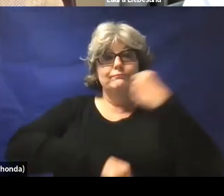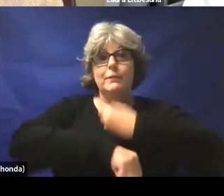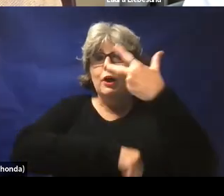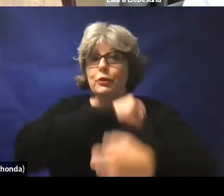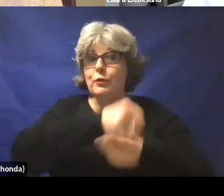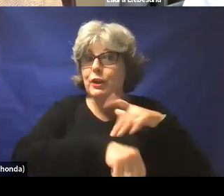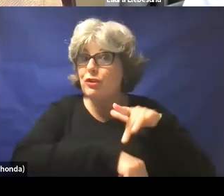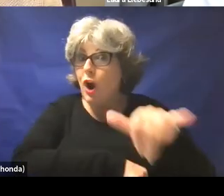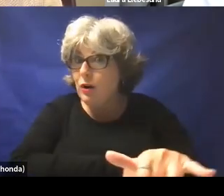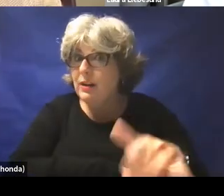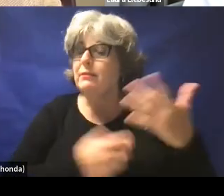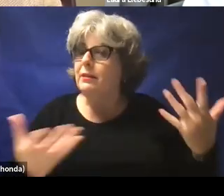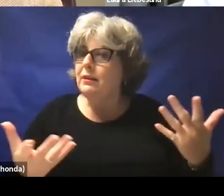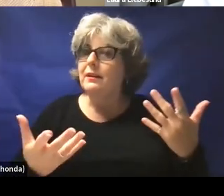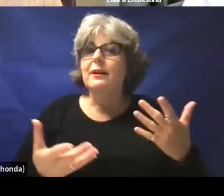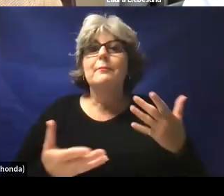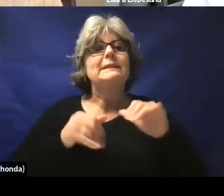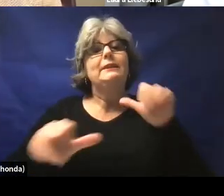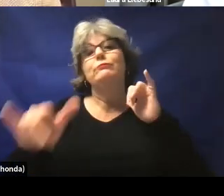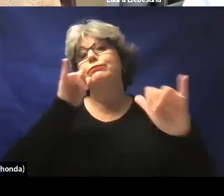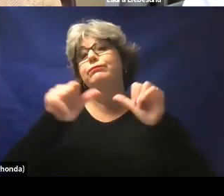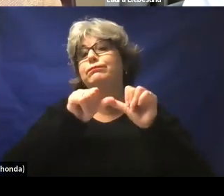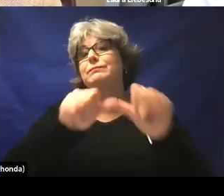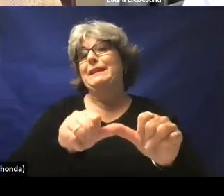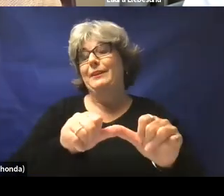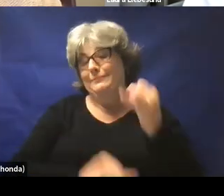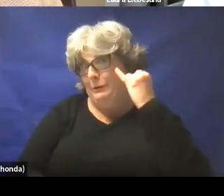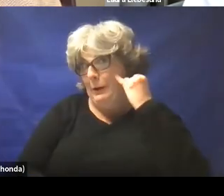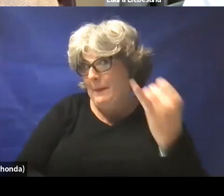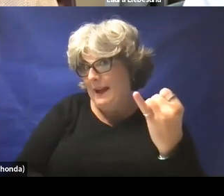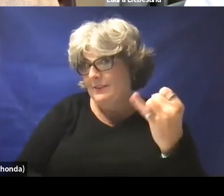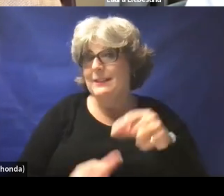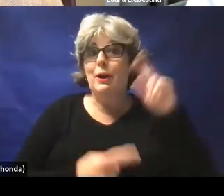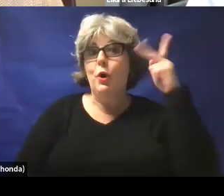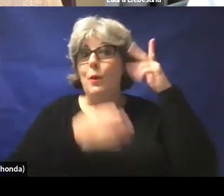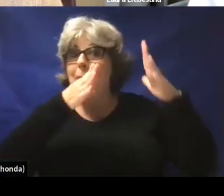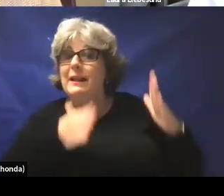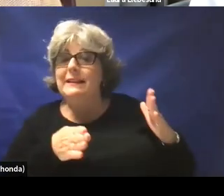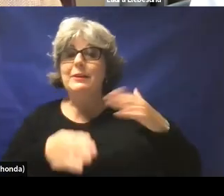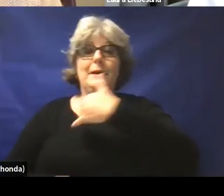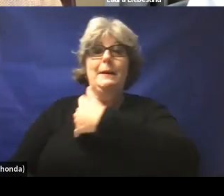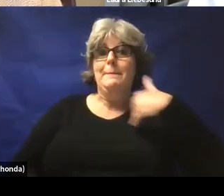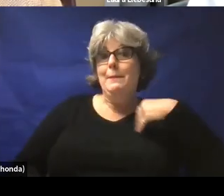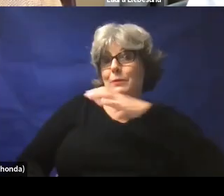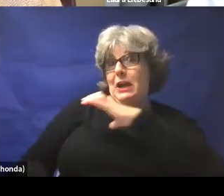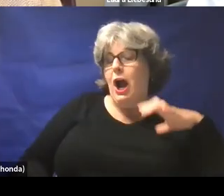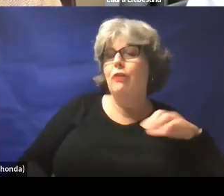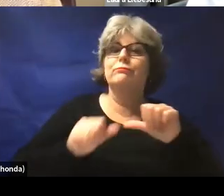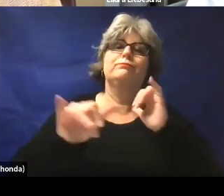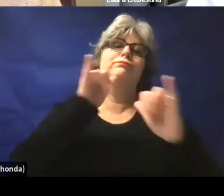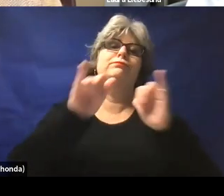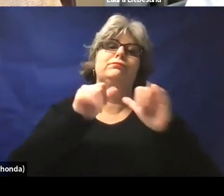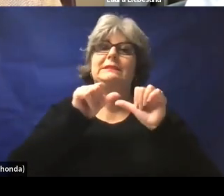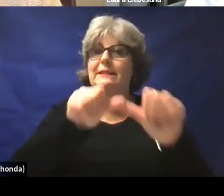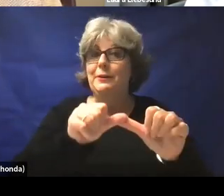3 years earlier. Of course, I didn't stop drinking at all, as you can imagine, especially with politicians, members of Congress. And